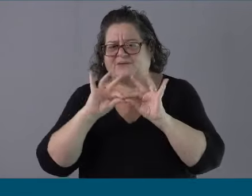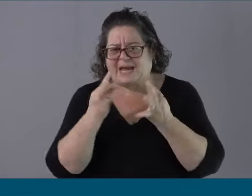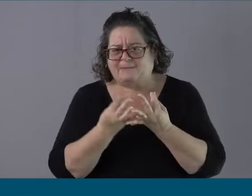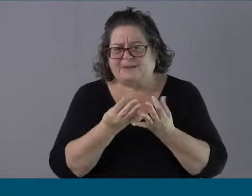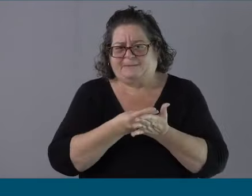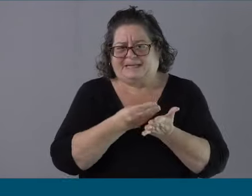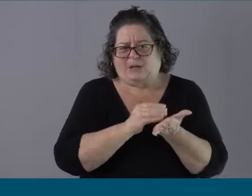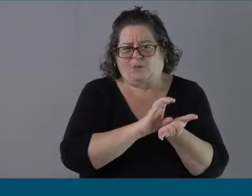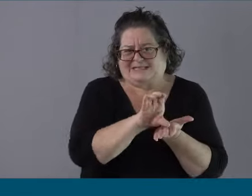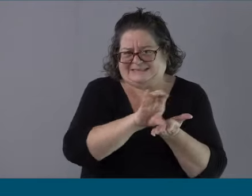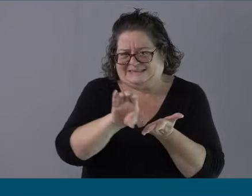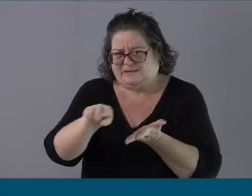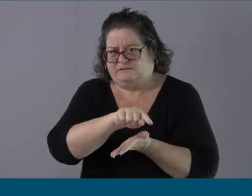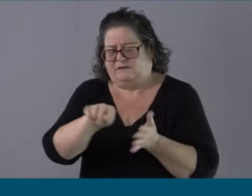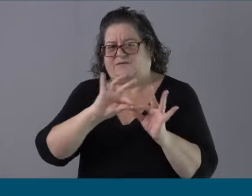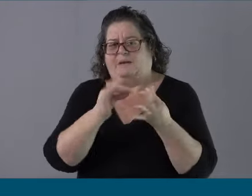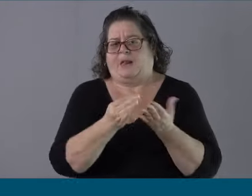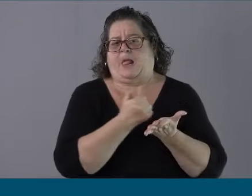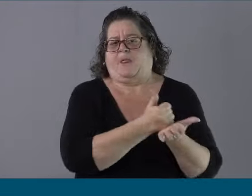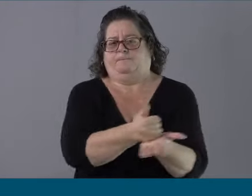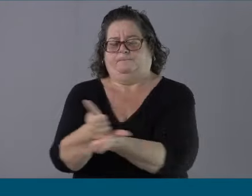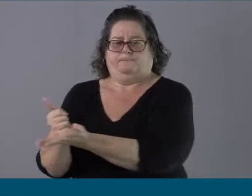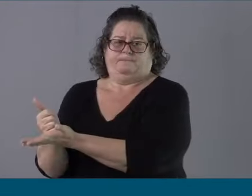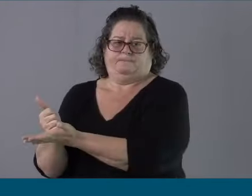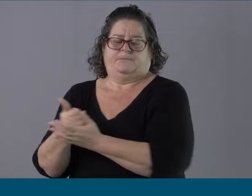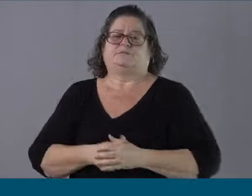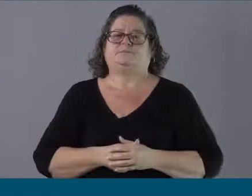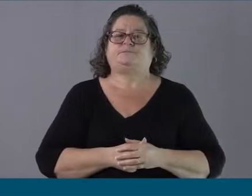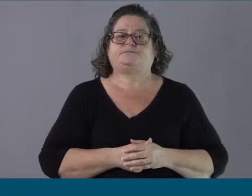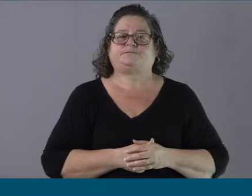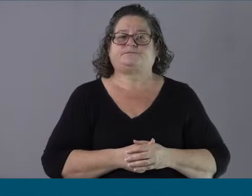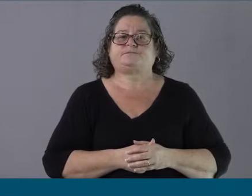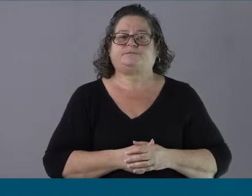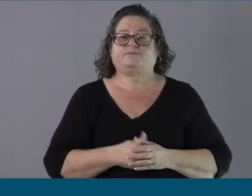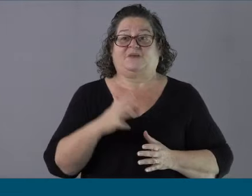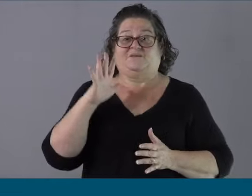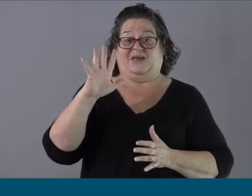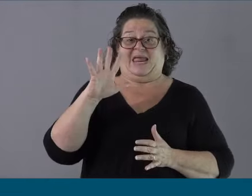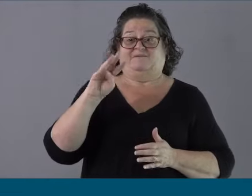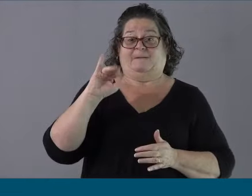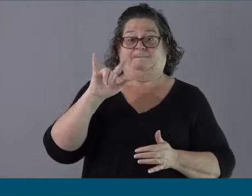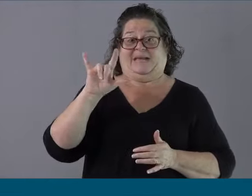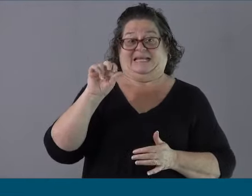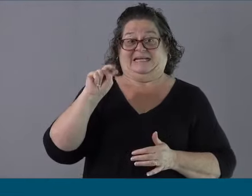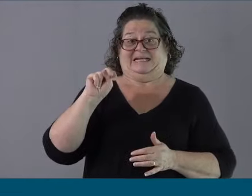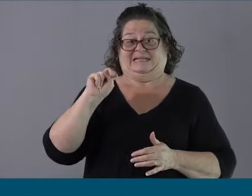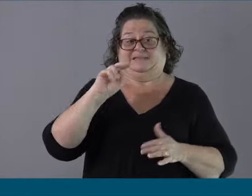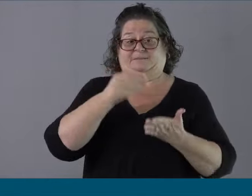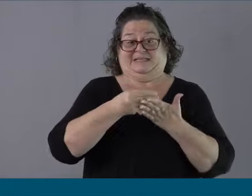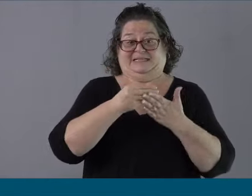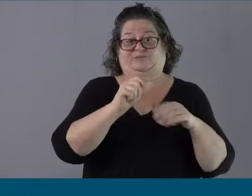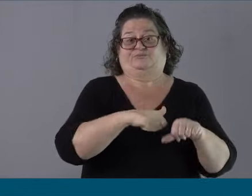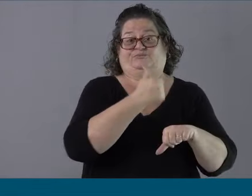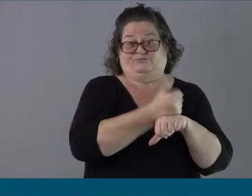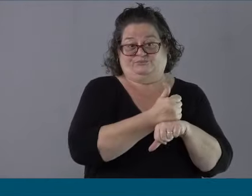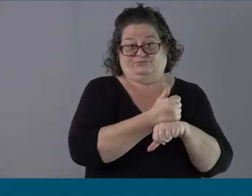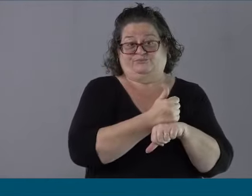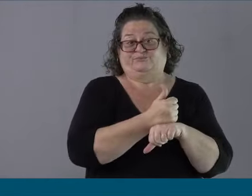addition, $5 million to establish the foreclosure prevention program. And this will provide targeted relief